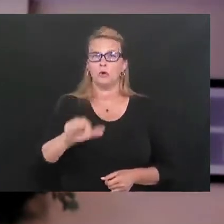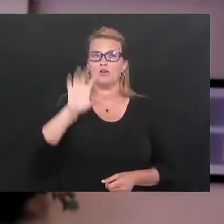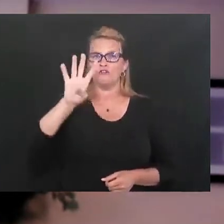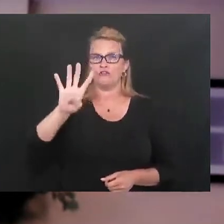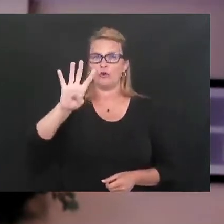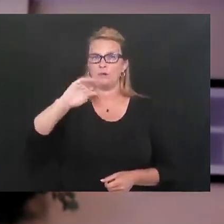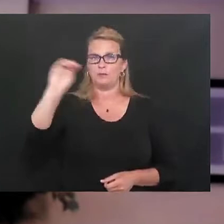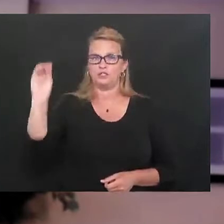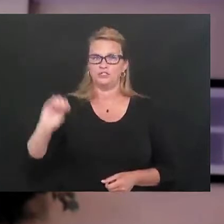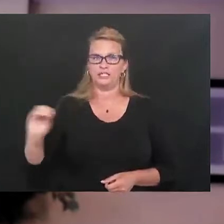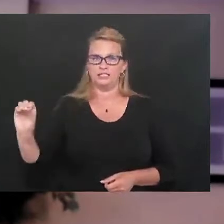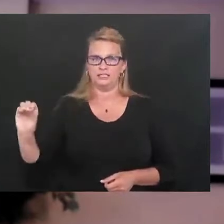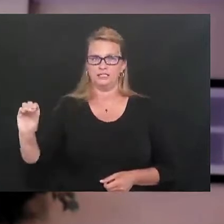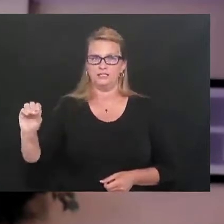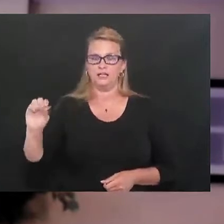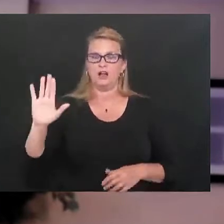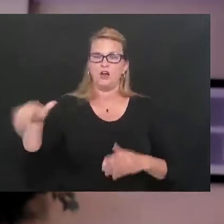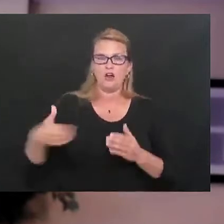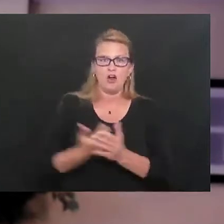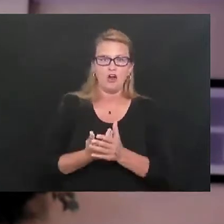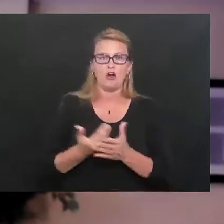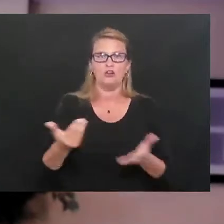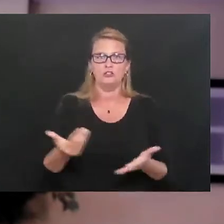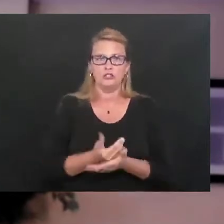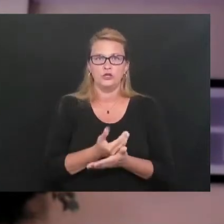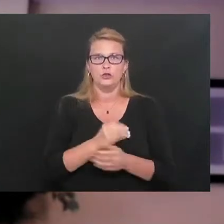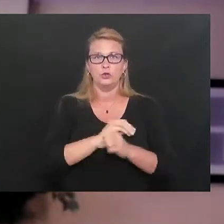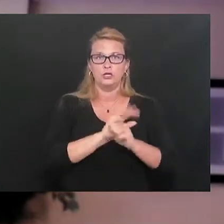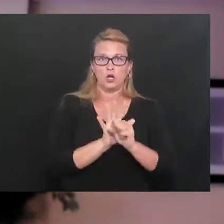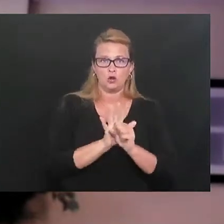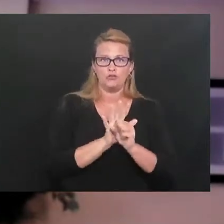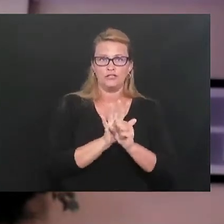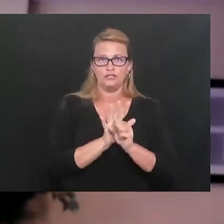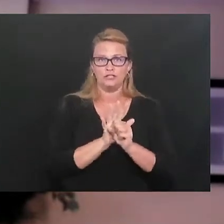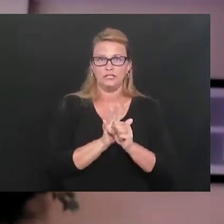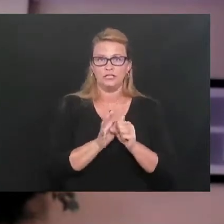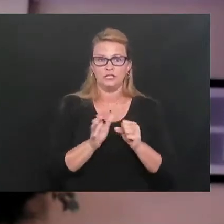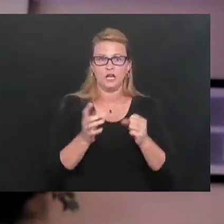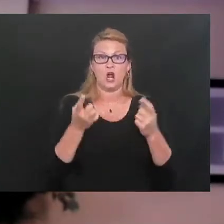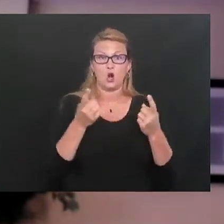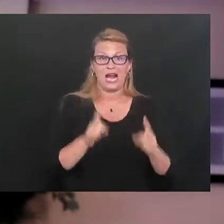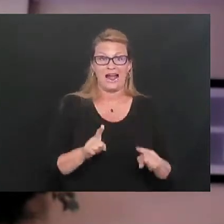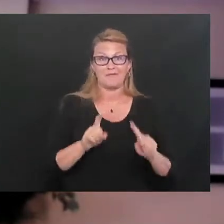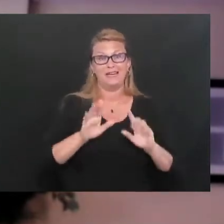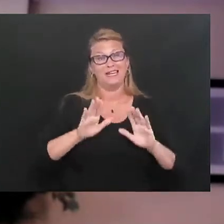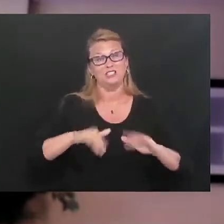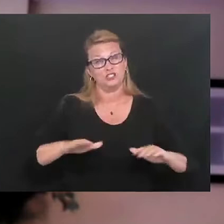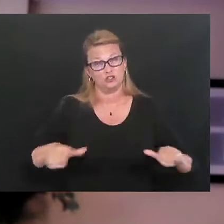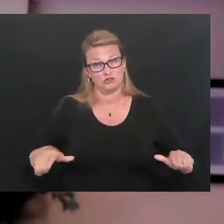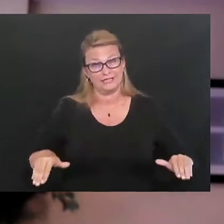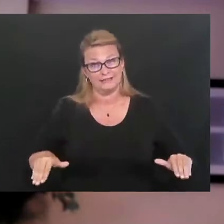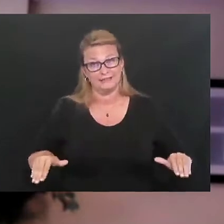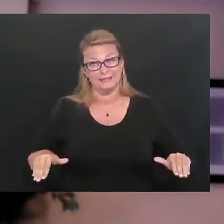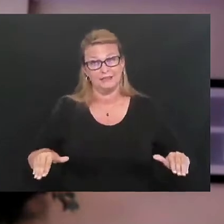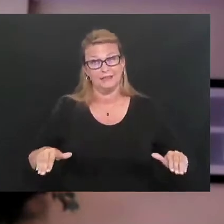22.4% of all new COVID-19 cases are occurring in children. So